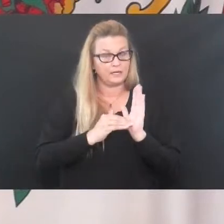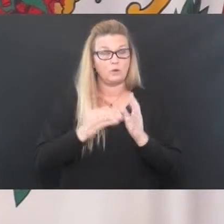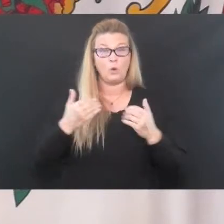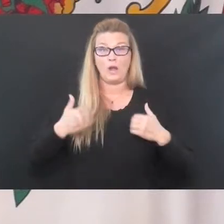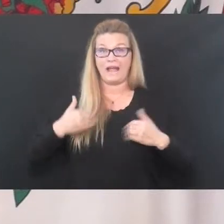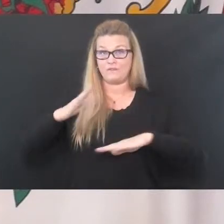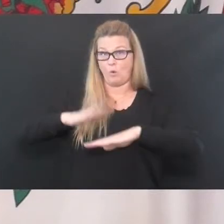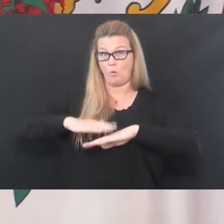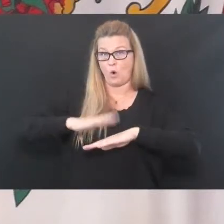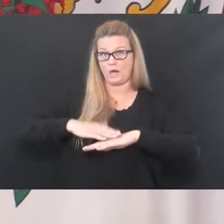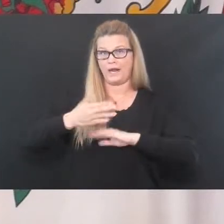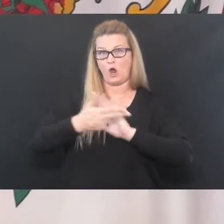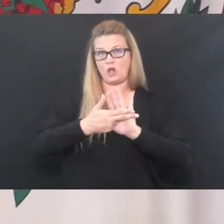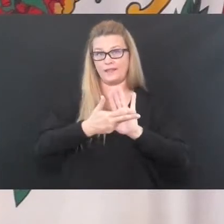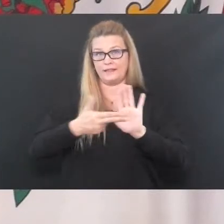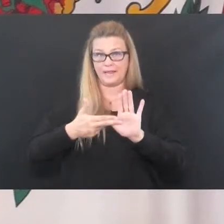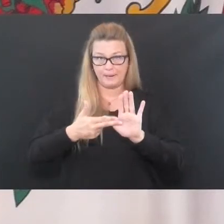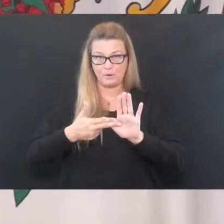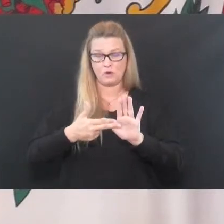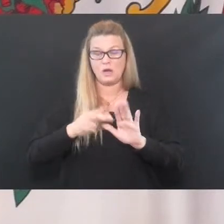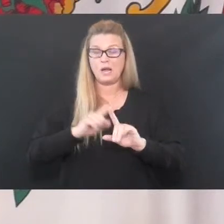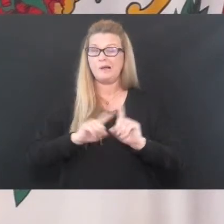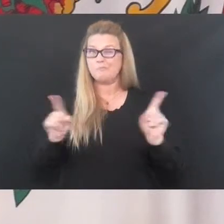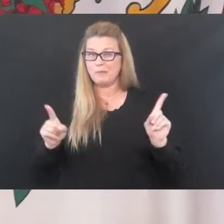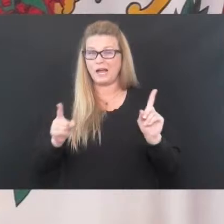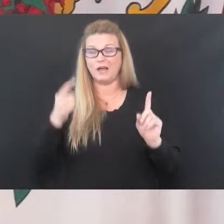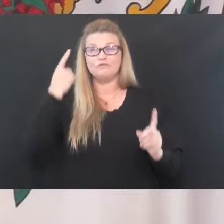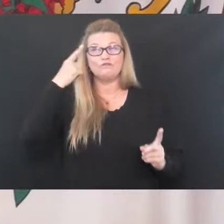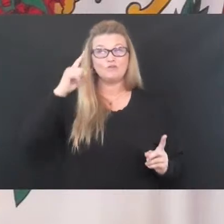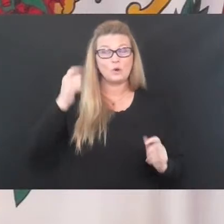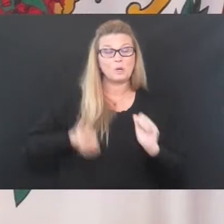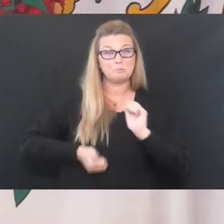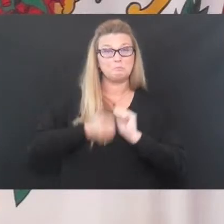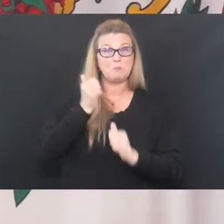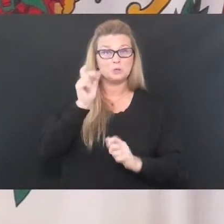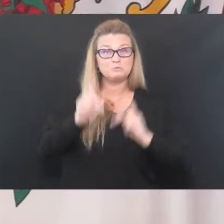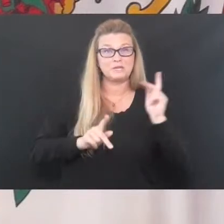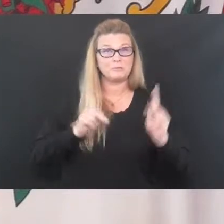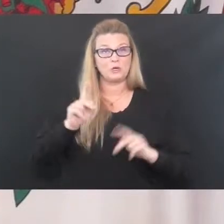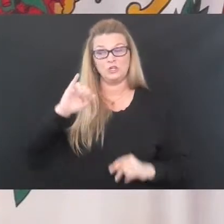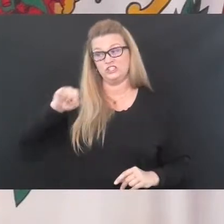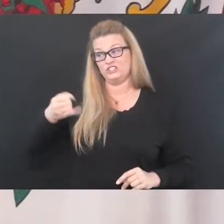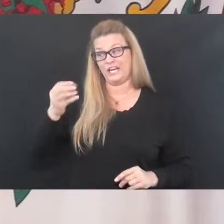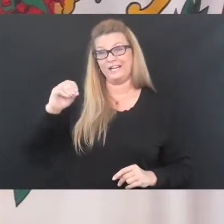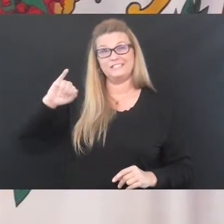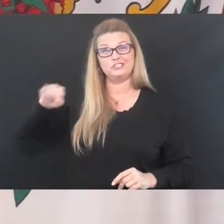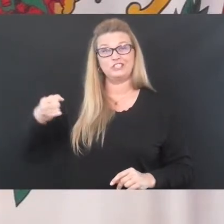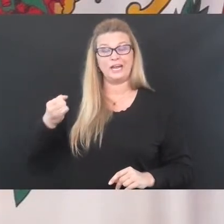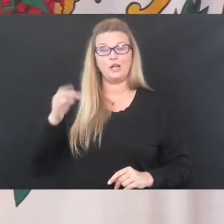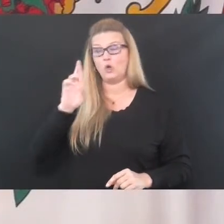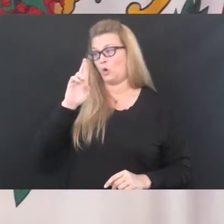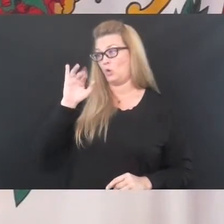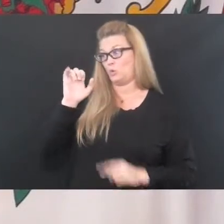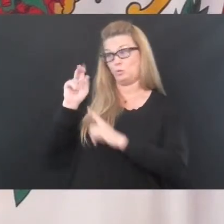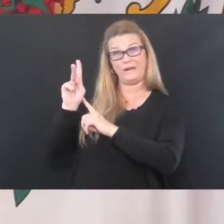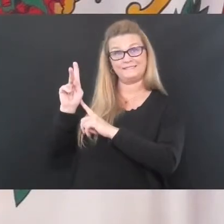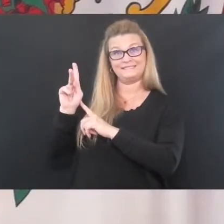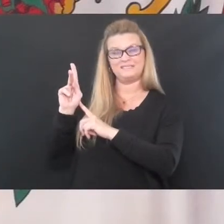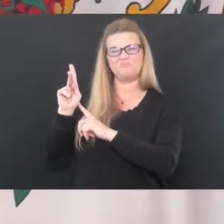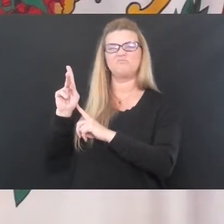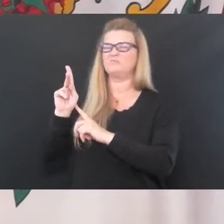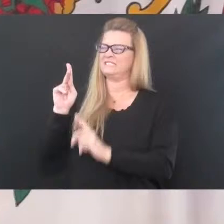on the label, but for the most part, they feel like the risk is absolutely